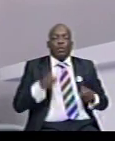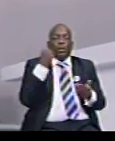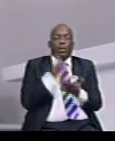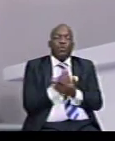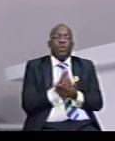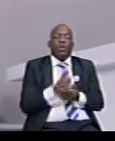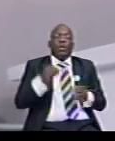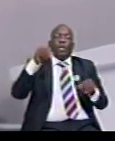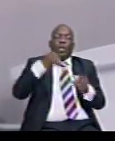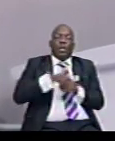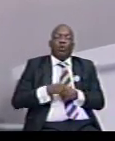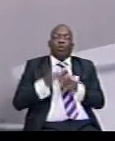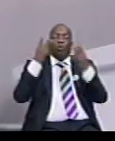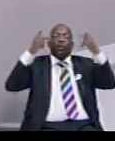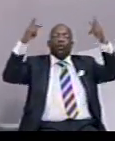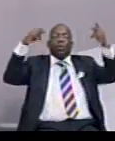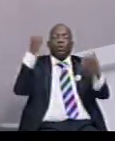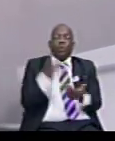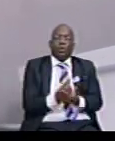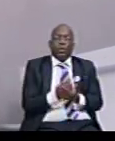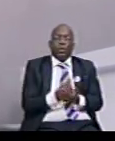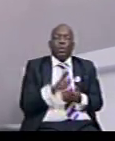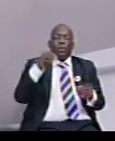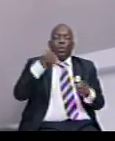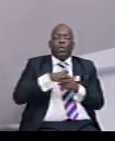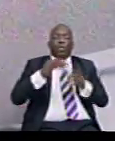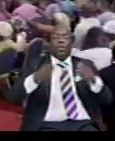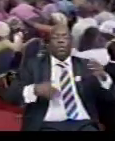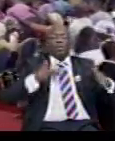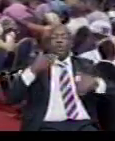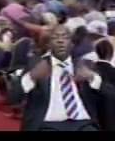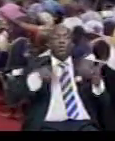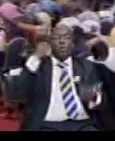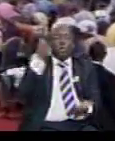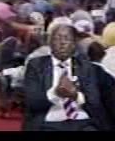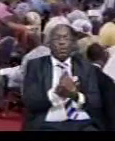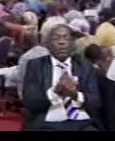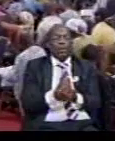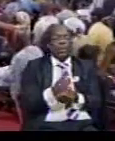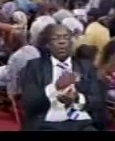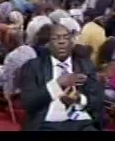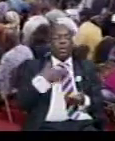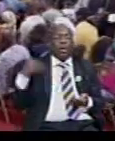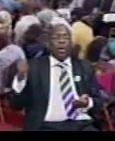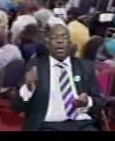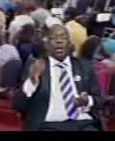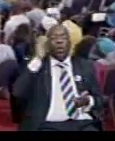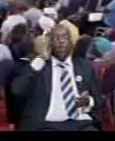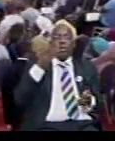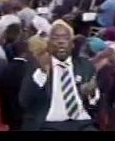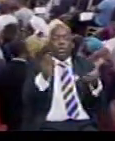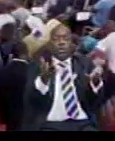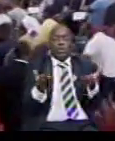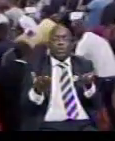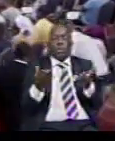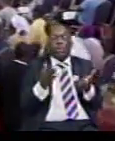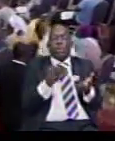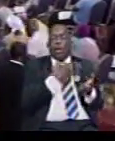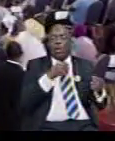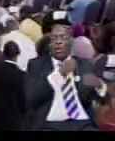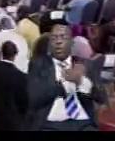prosperity, in joy, and with the drive and the passion of